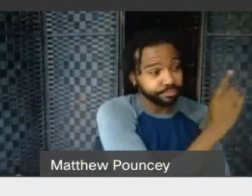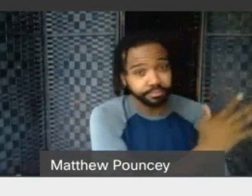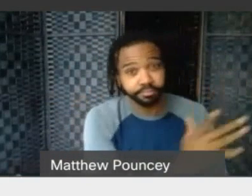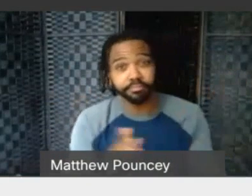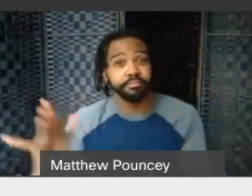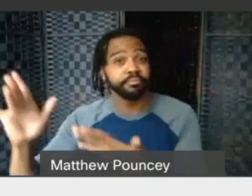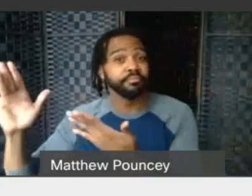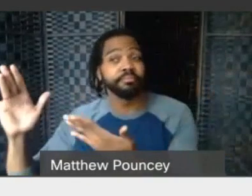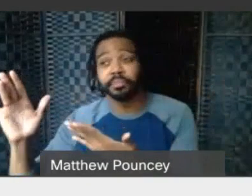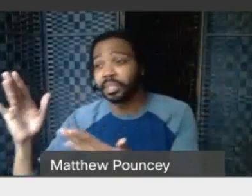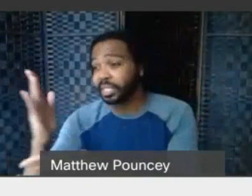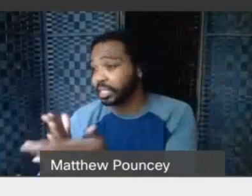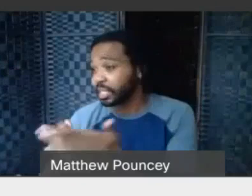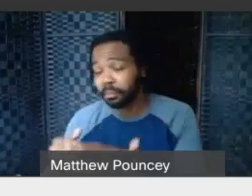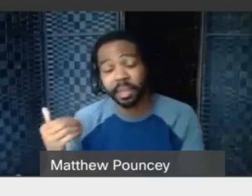which,